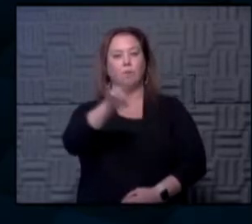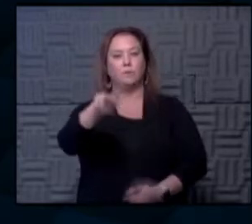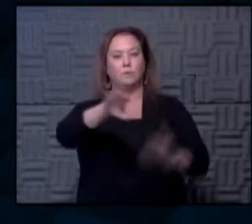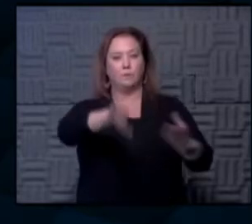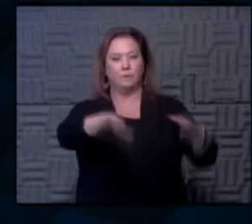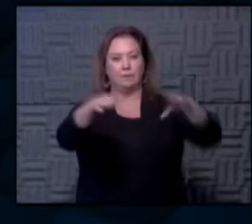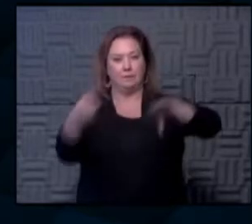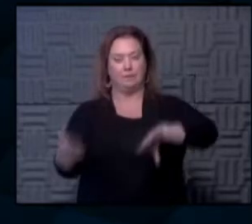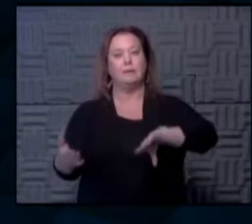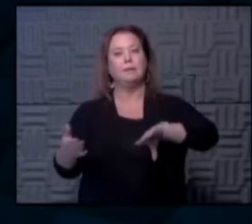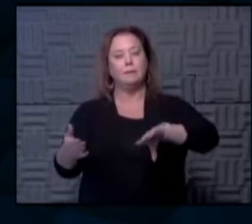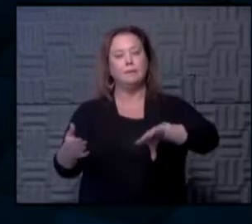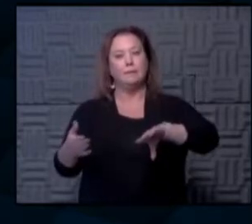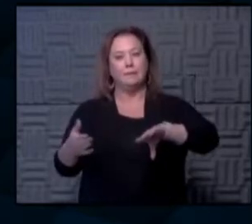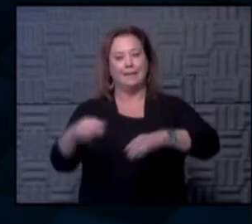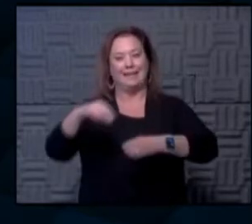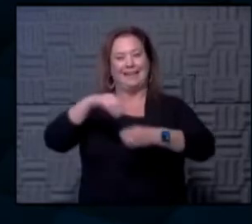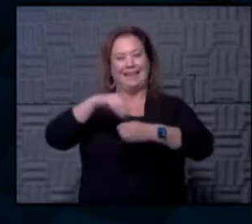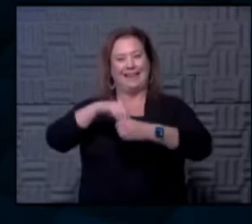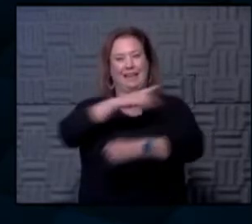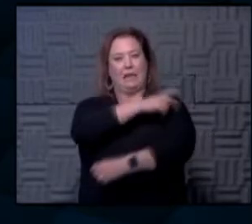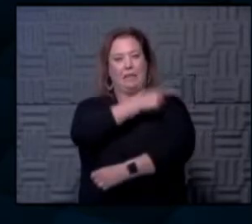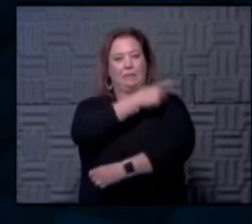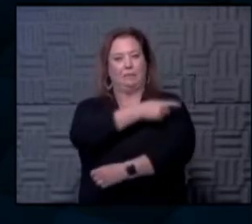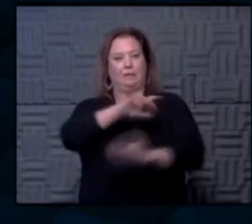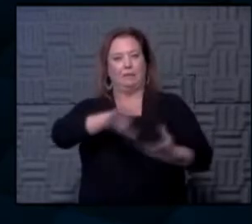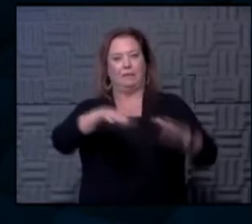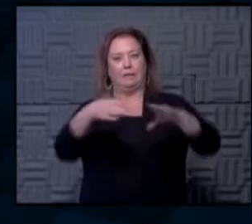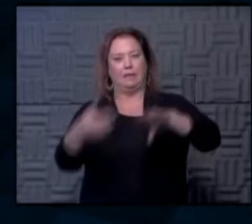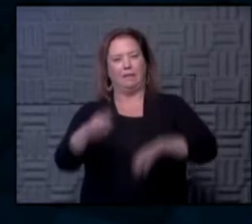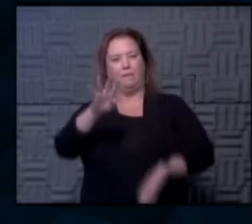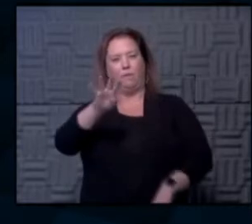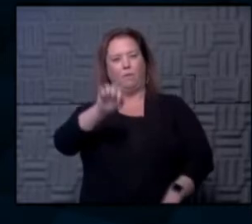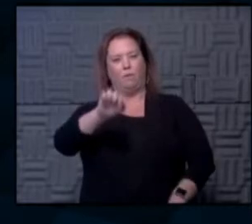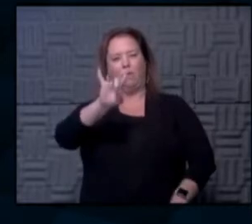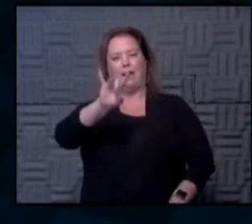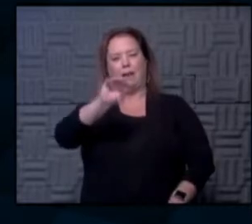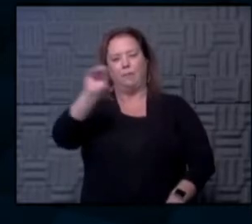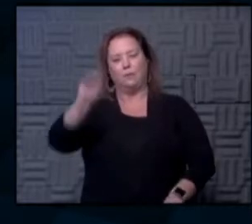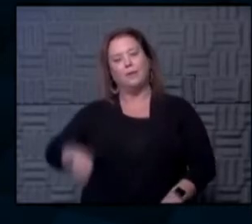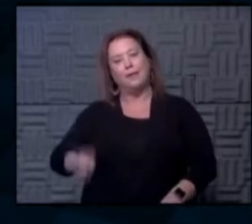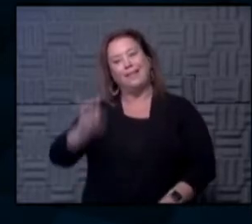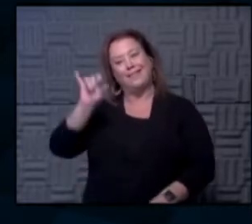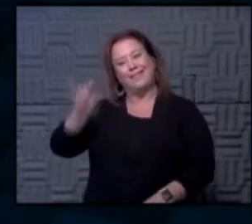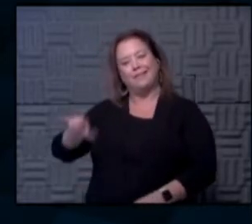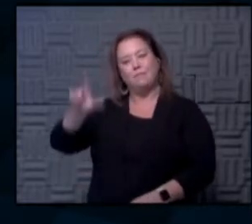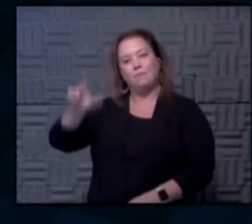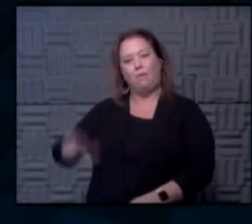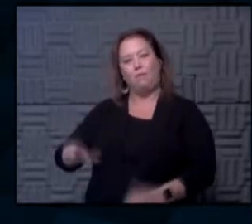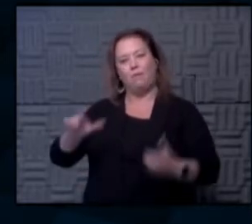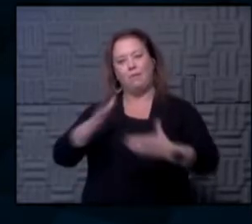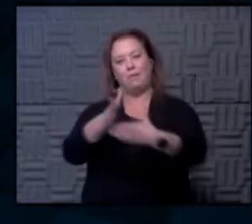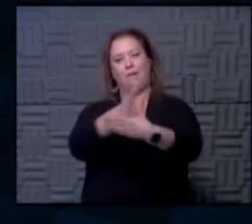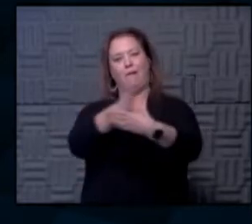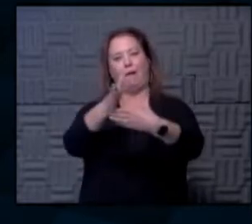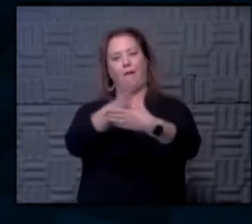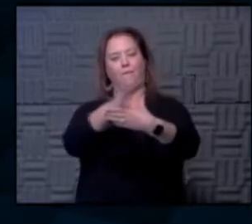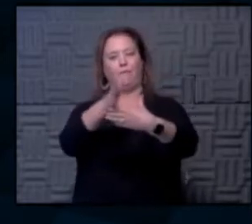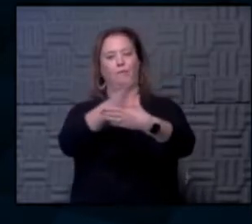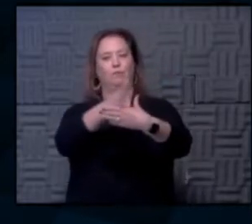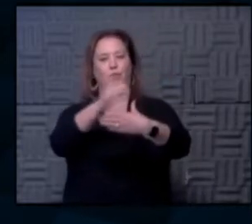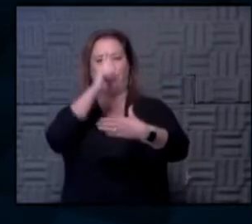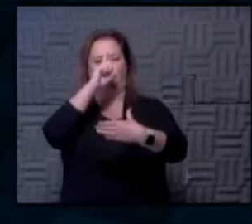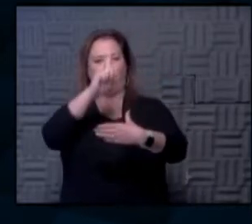deaths. That's an in-hospital mortality rate of 4.8%, which is actually lower than the average for